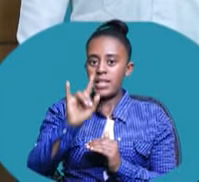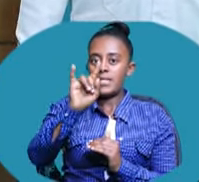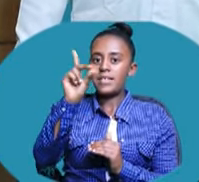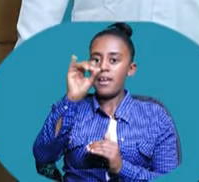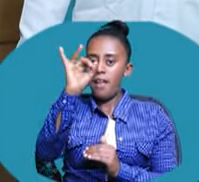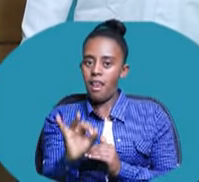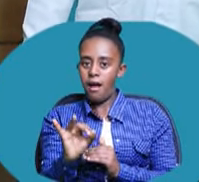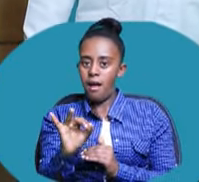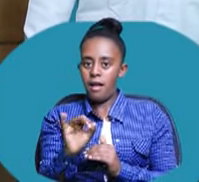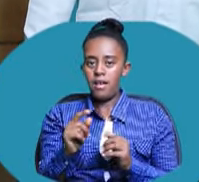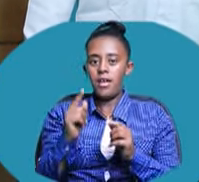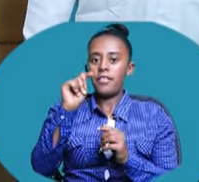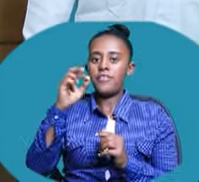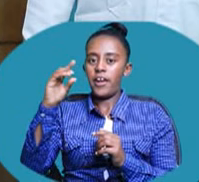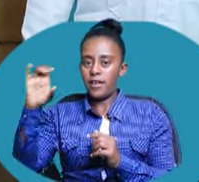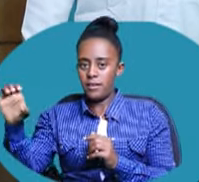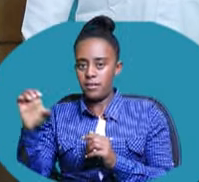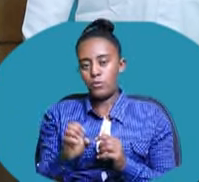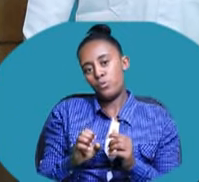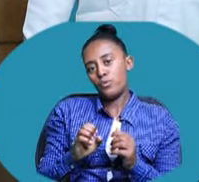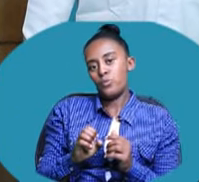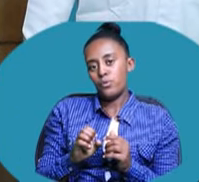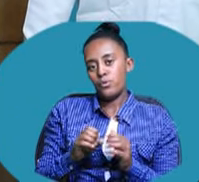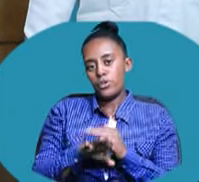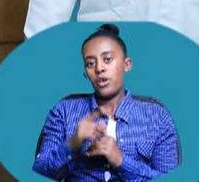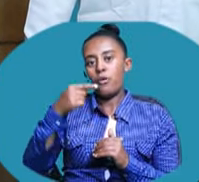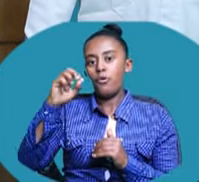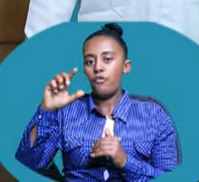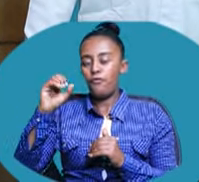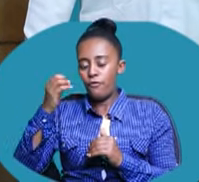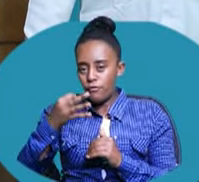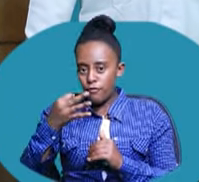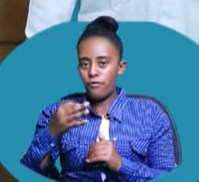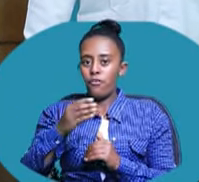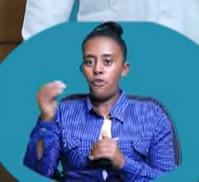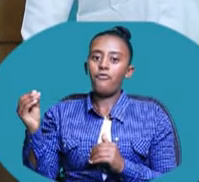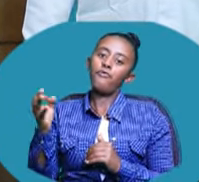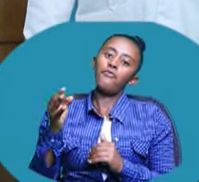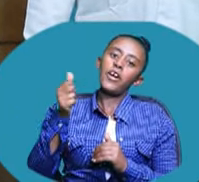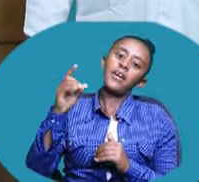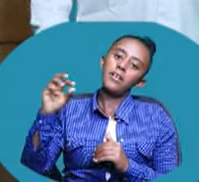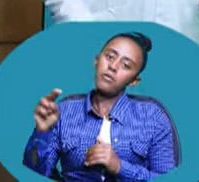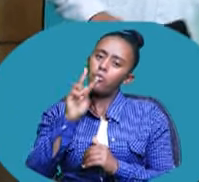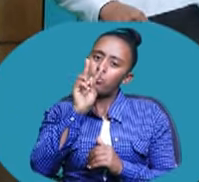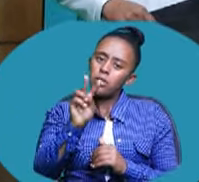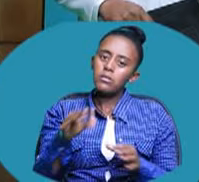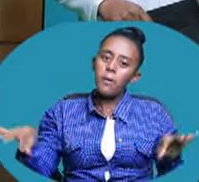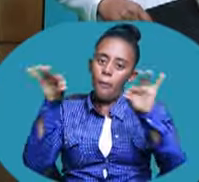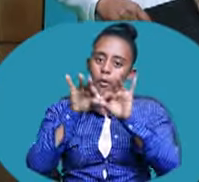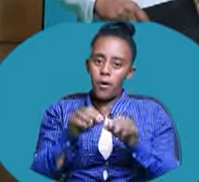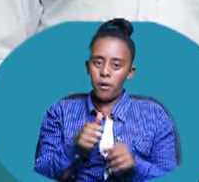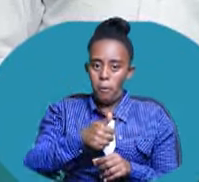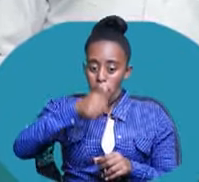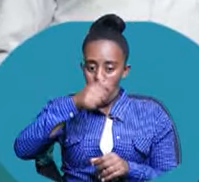Zaila trade route, it's found in the Gulf of Aden. Those are the 2 important